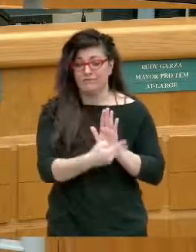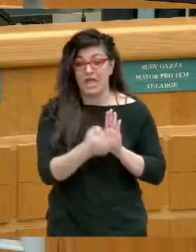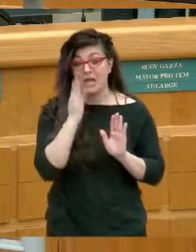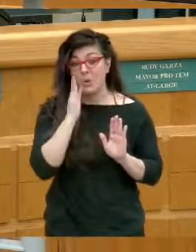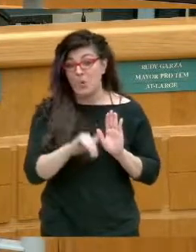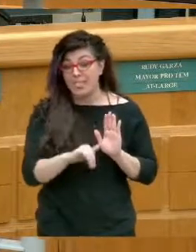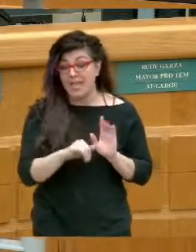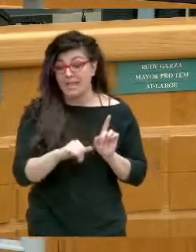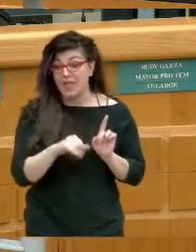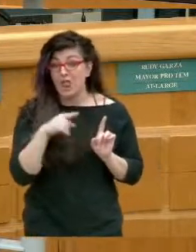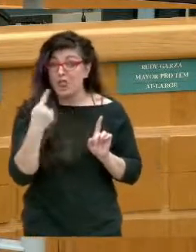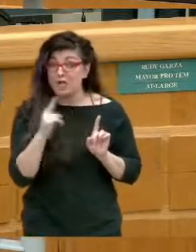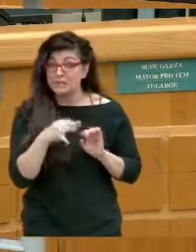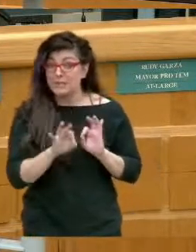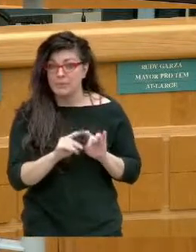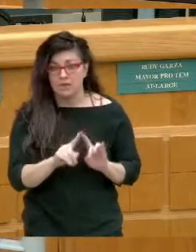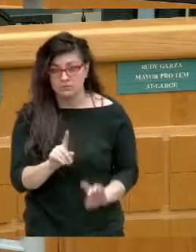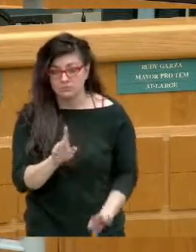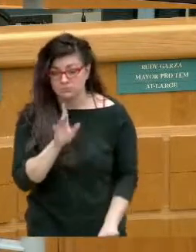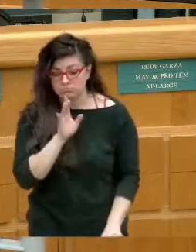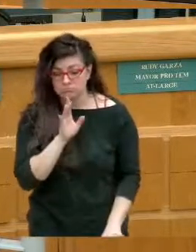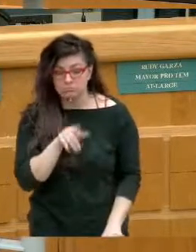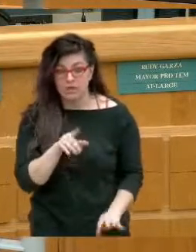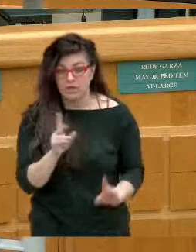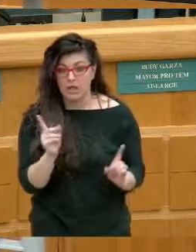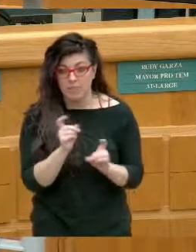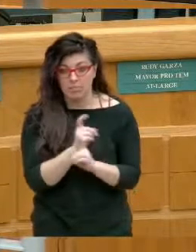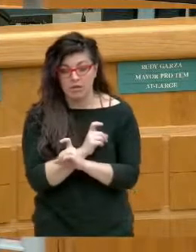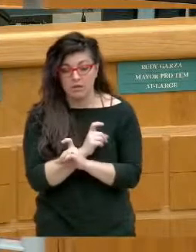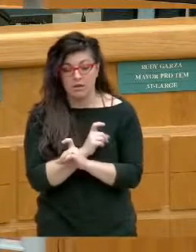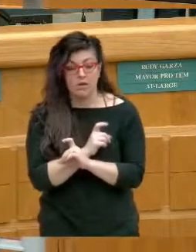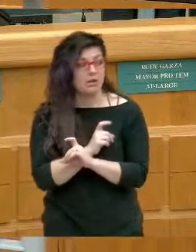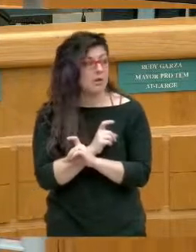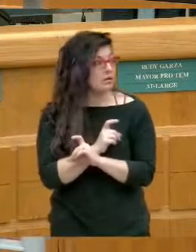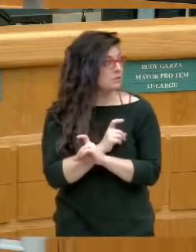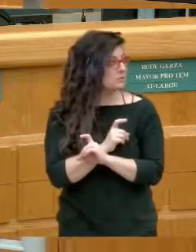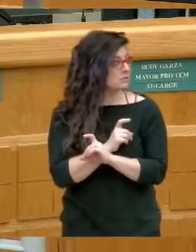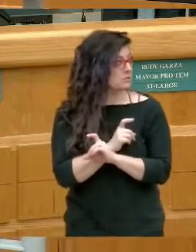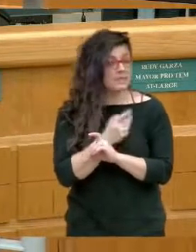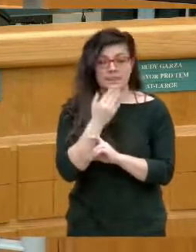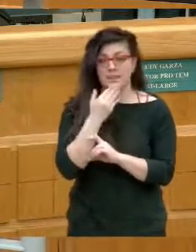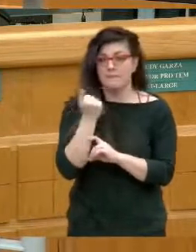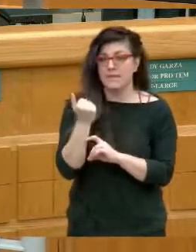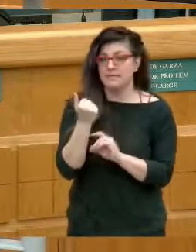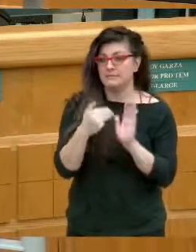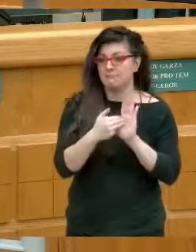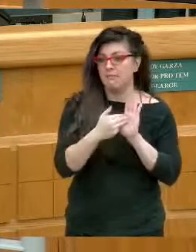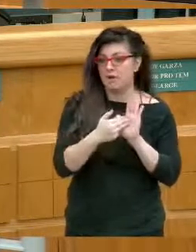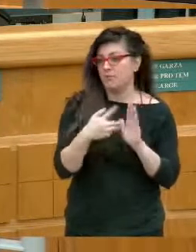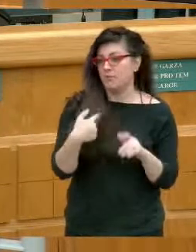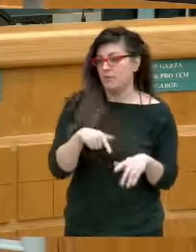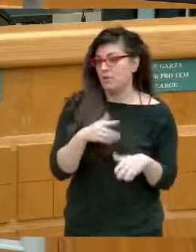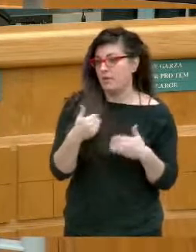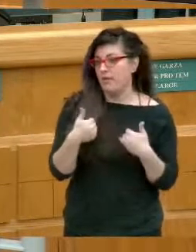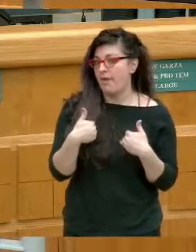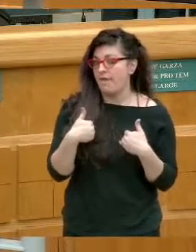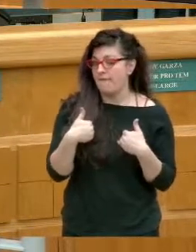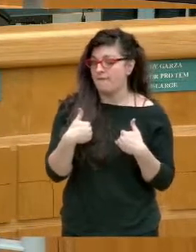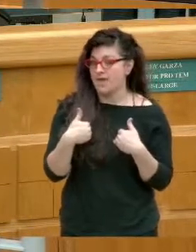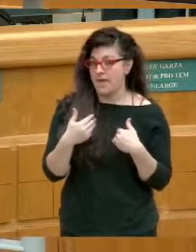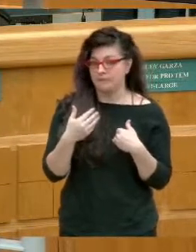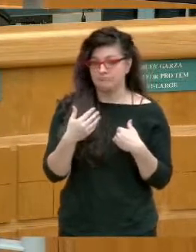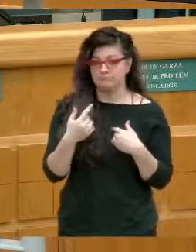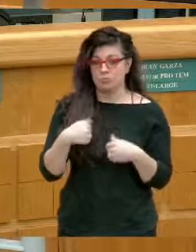like it, but it's the strongest model that we have pretty much. And it's modified